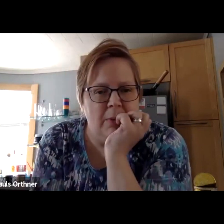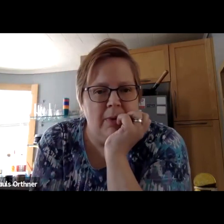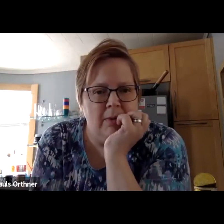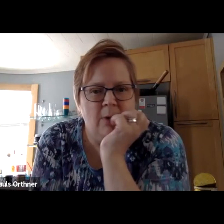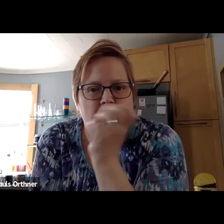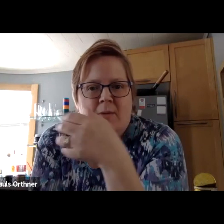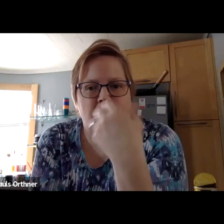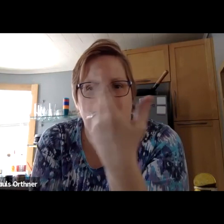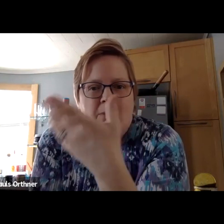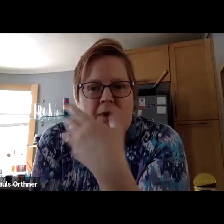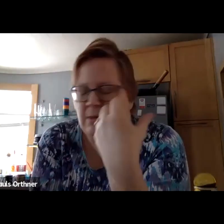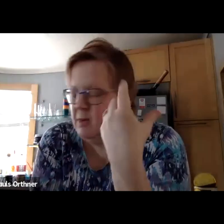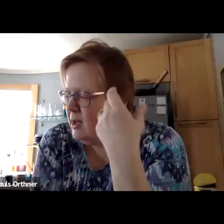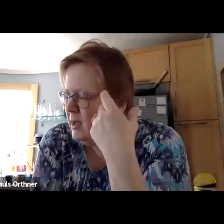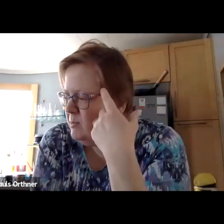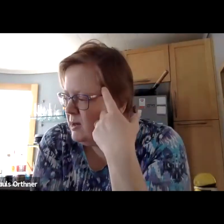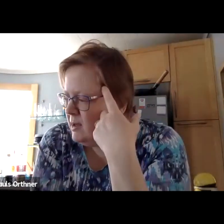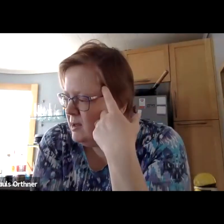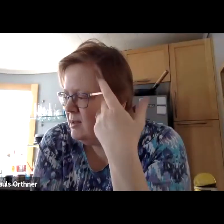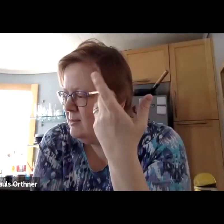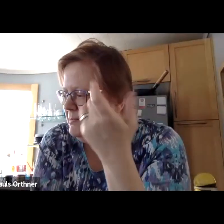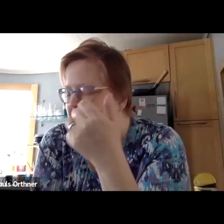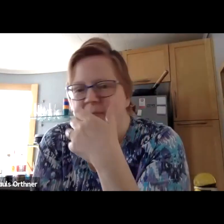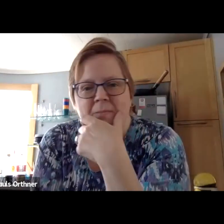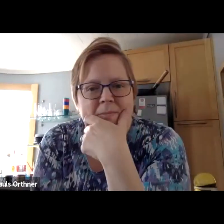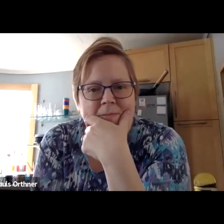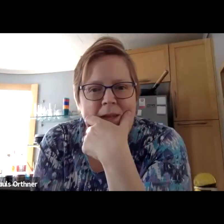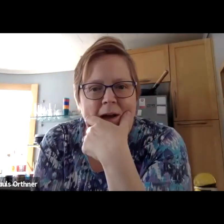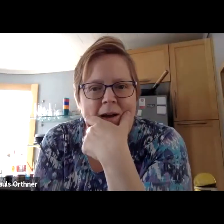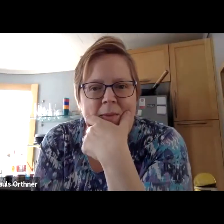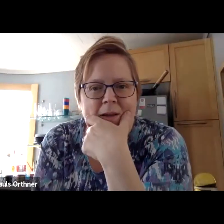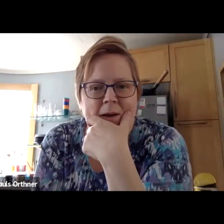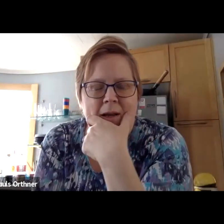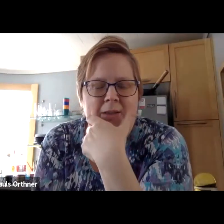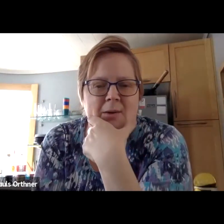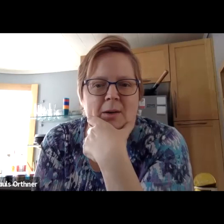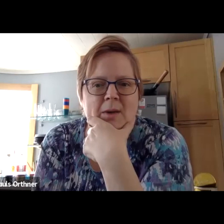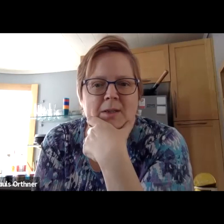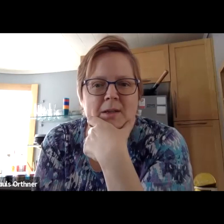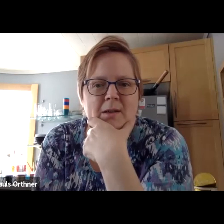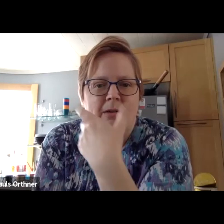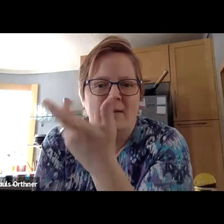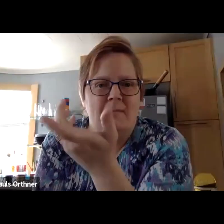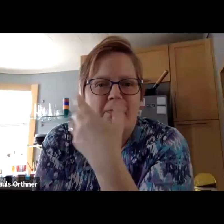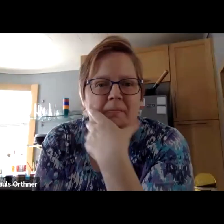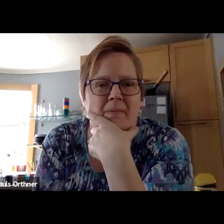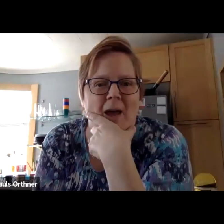and could maybe, you know, there's maybe some flexibility, but how do you make that? I guess there are any ways to.